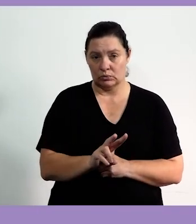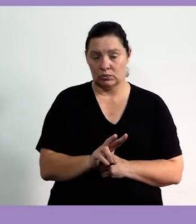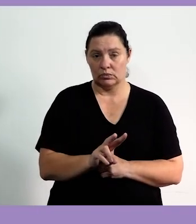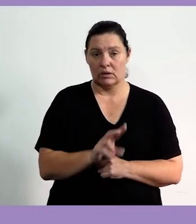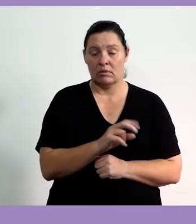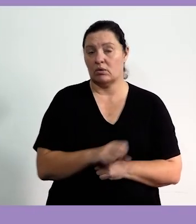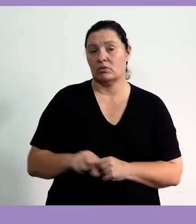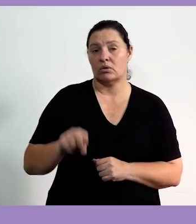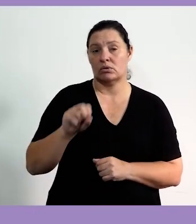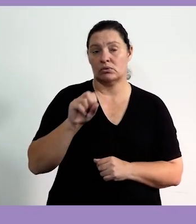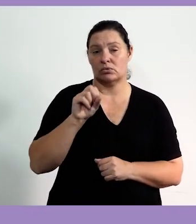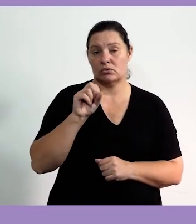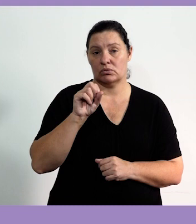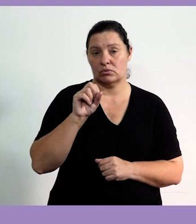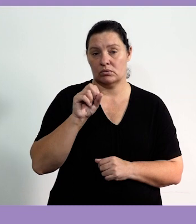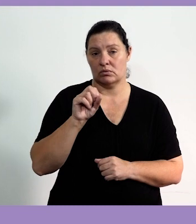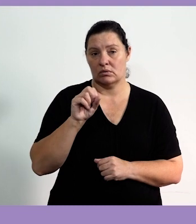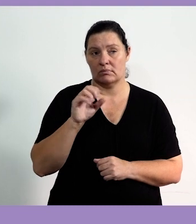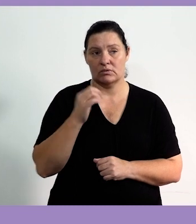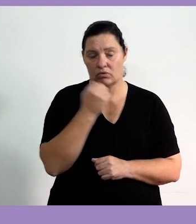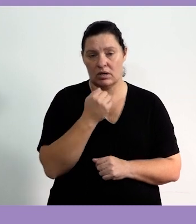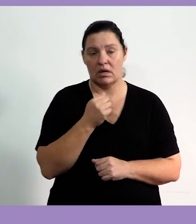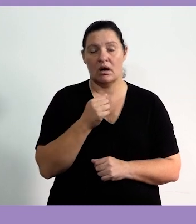is 2 to the exponent,